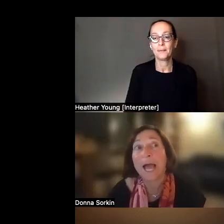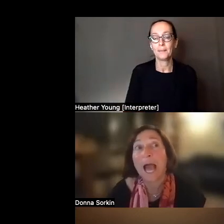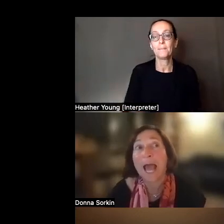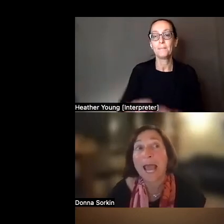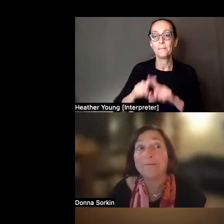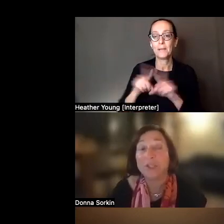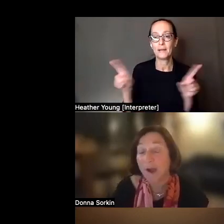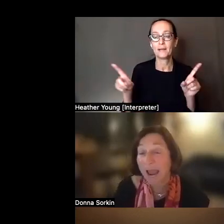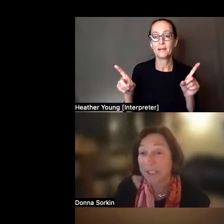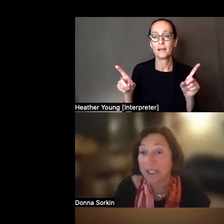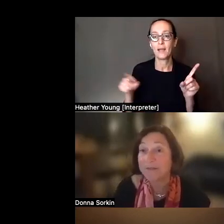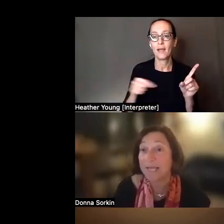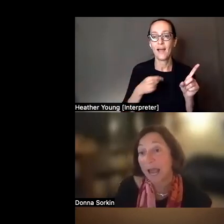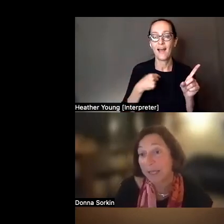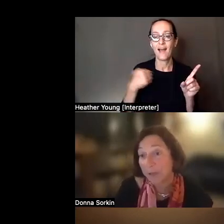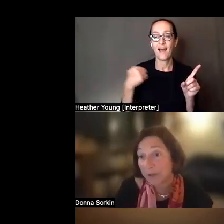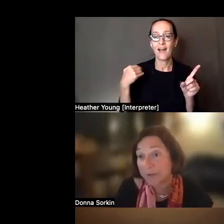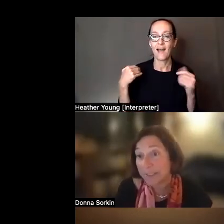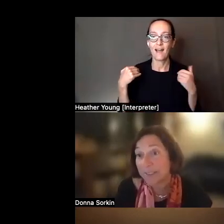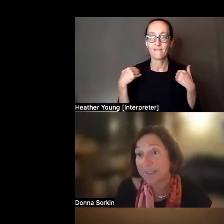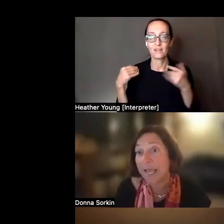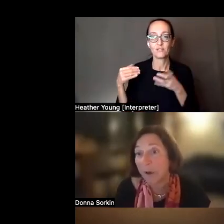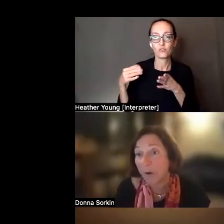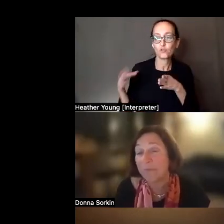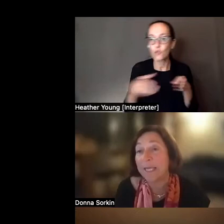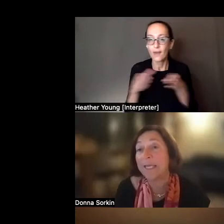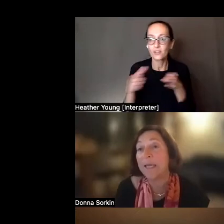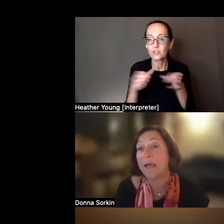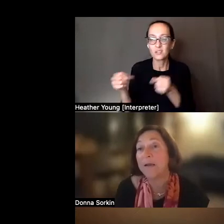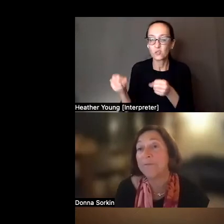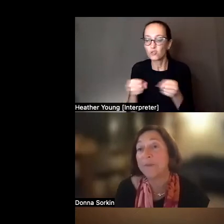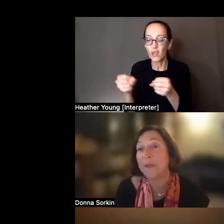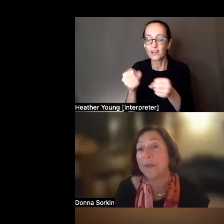but I have strategies that I use to help me